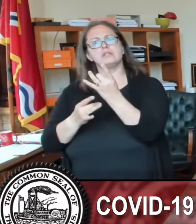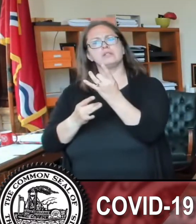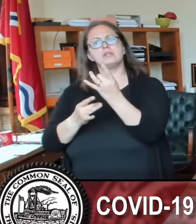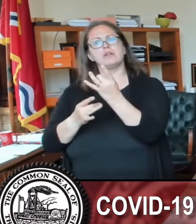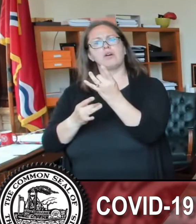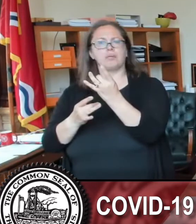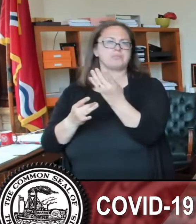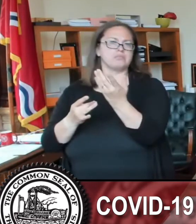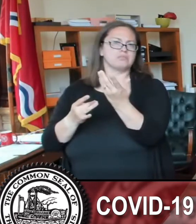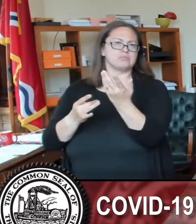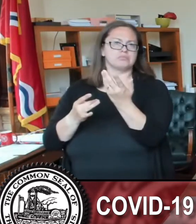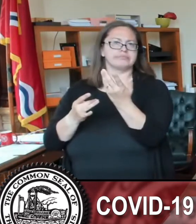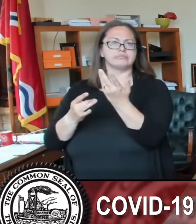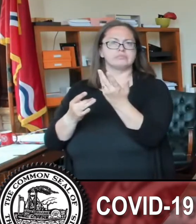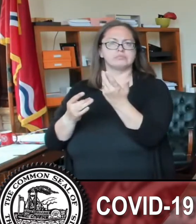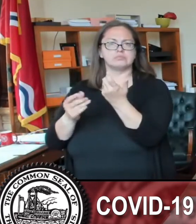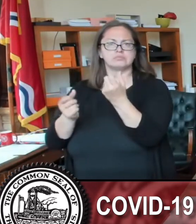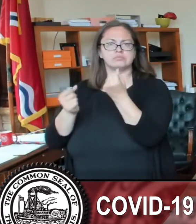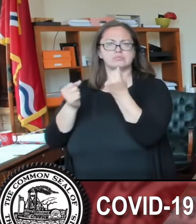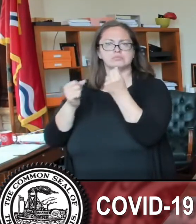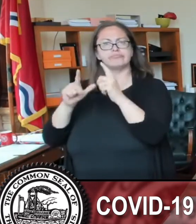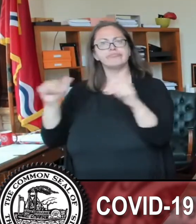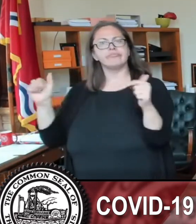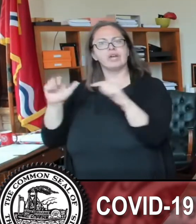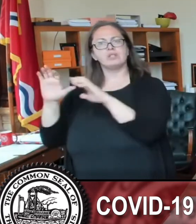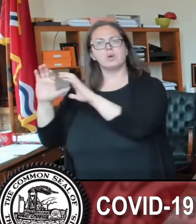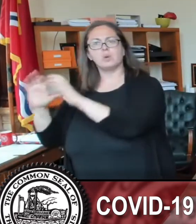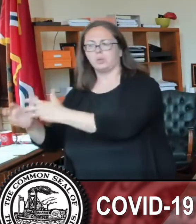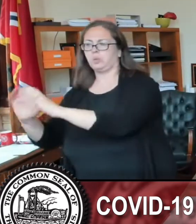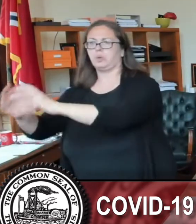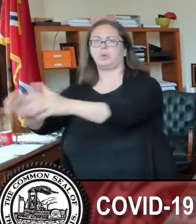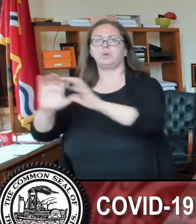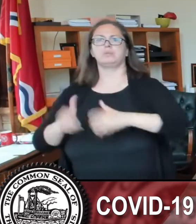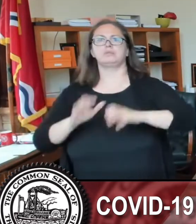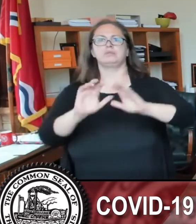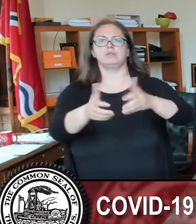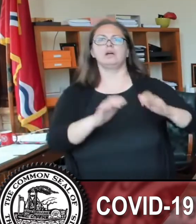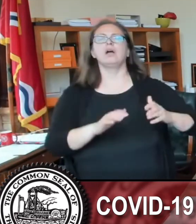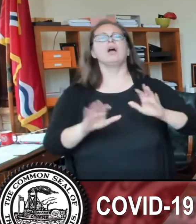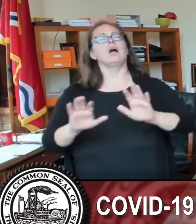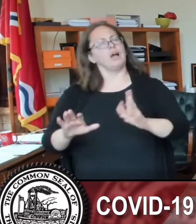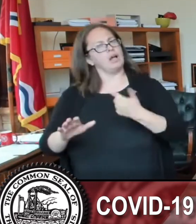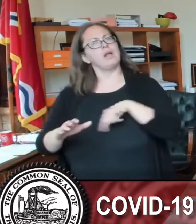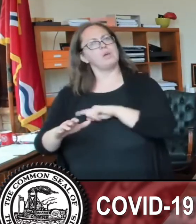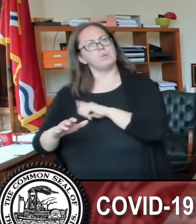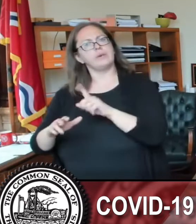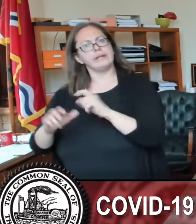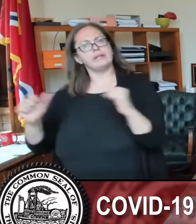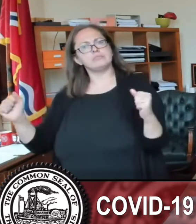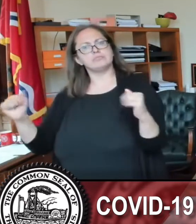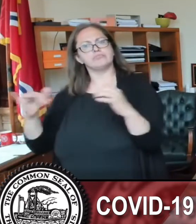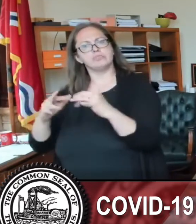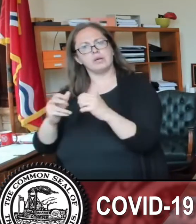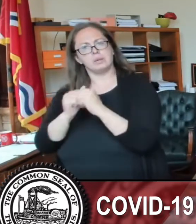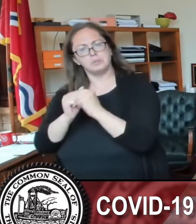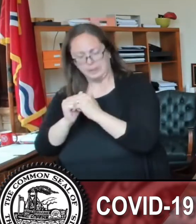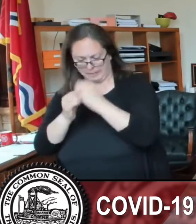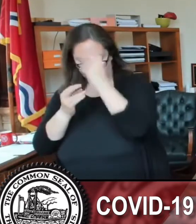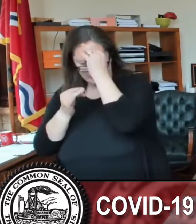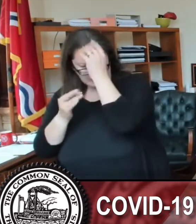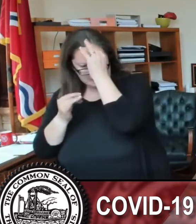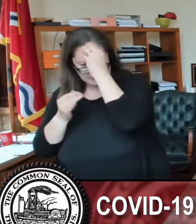the various groups. We need to really come together and think through that. I also happen to